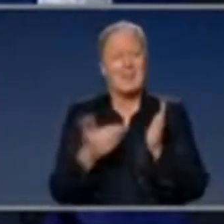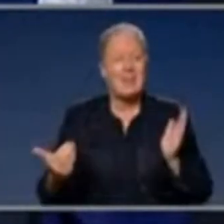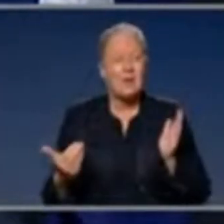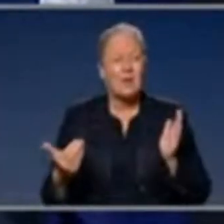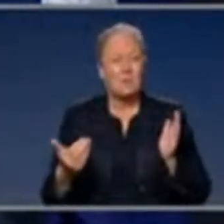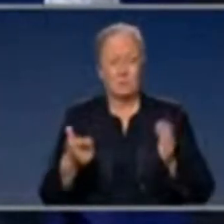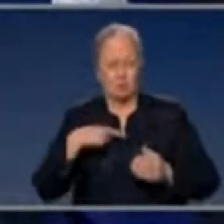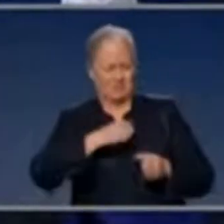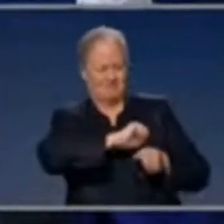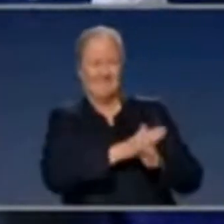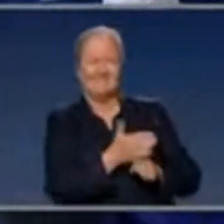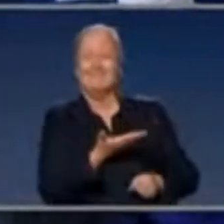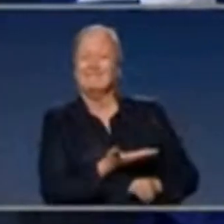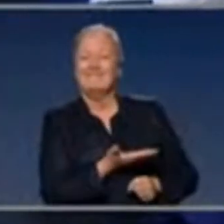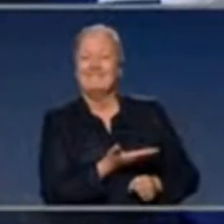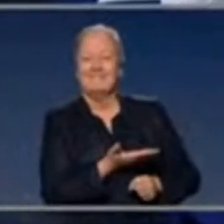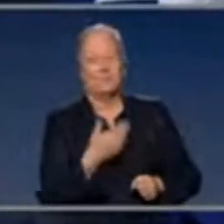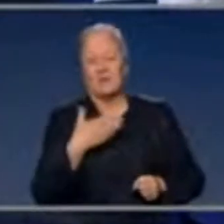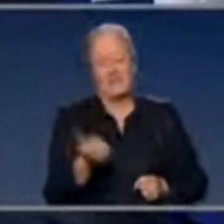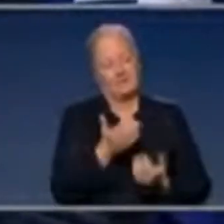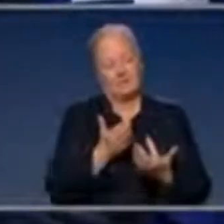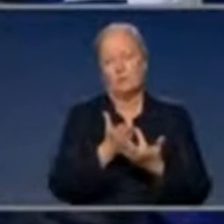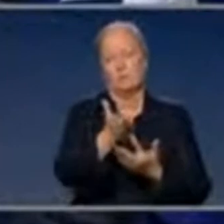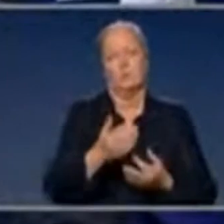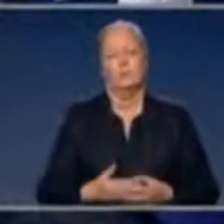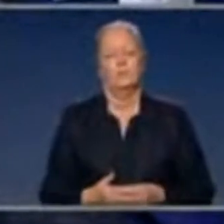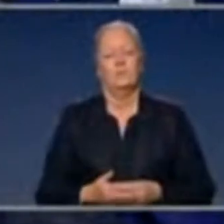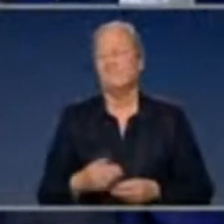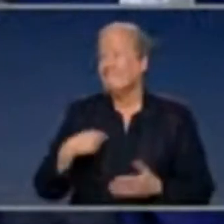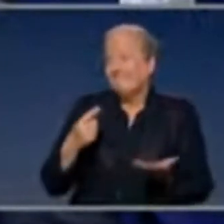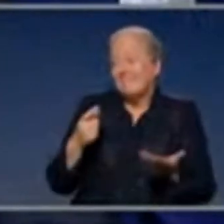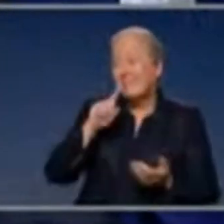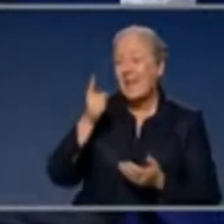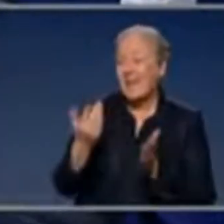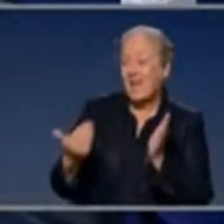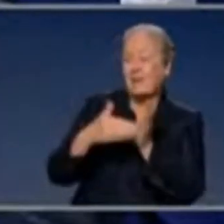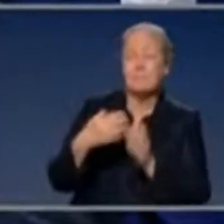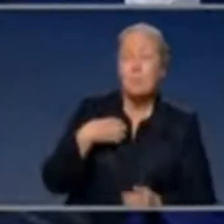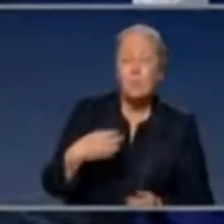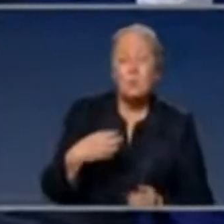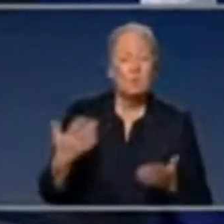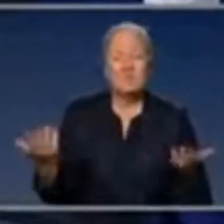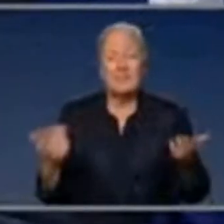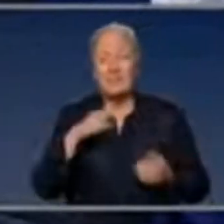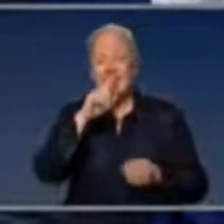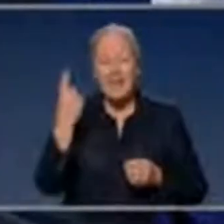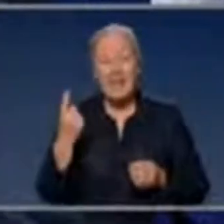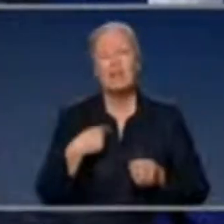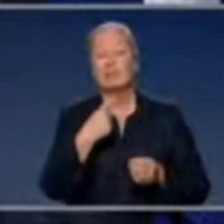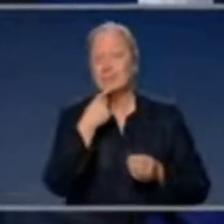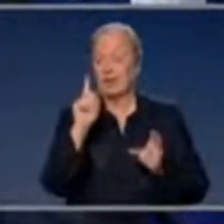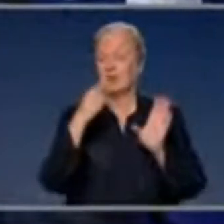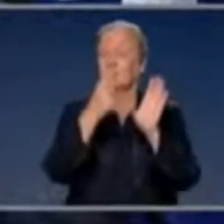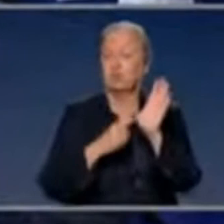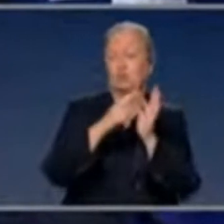like it to be. Greg? Well, I can't really add any more than that. I've told you when it comes into effect, which is July of